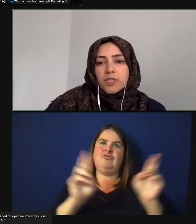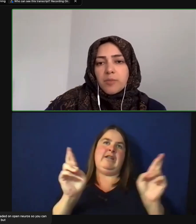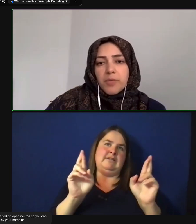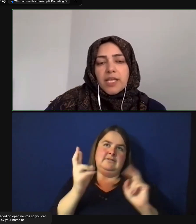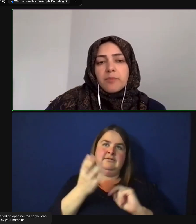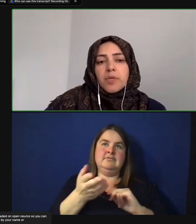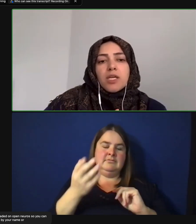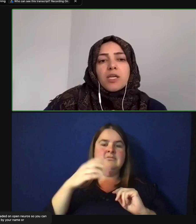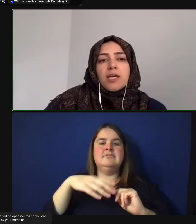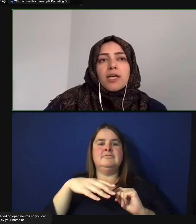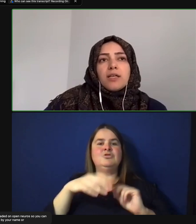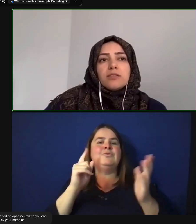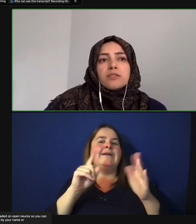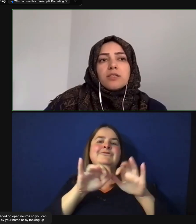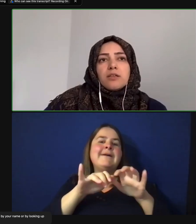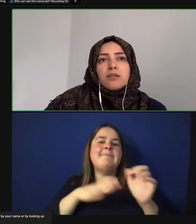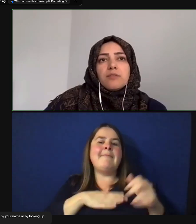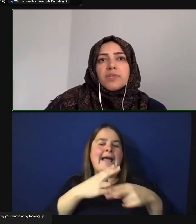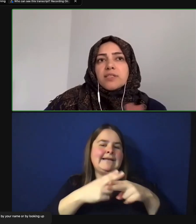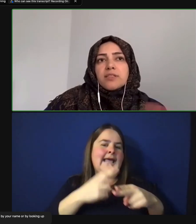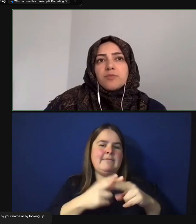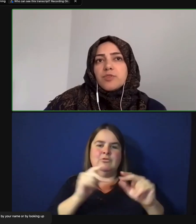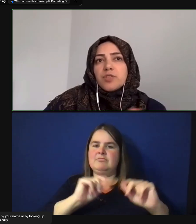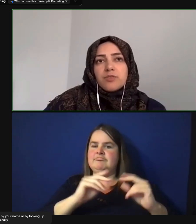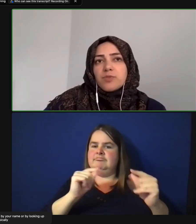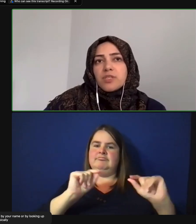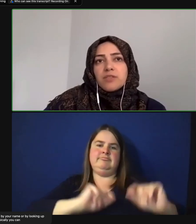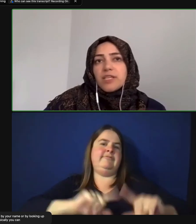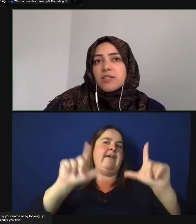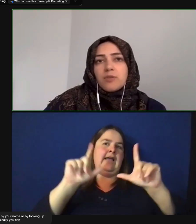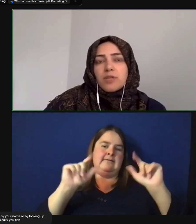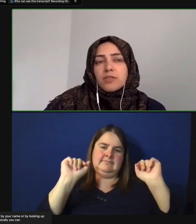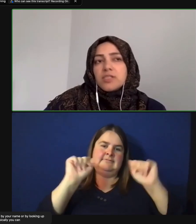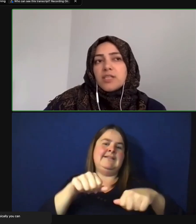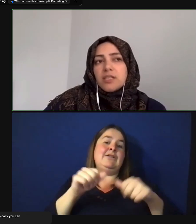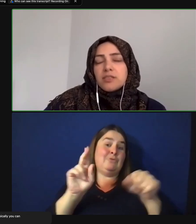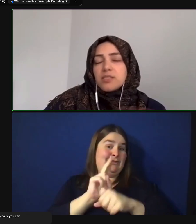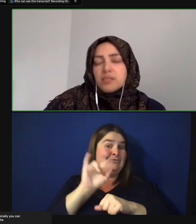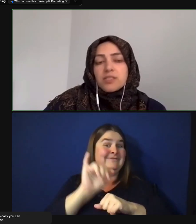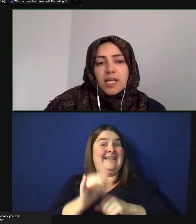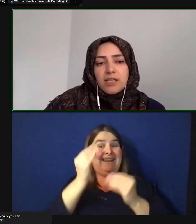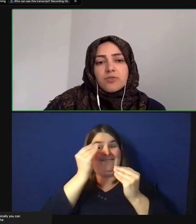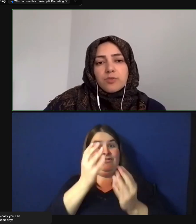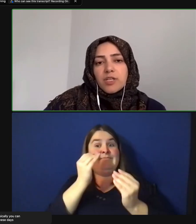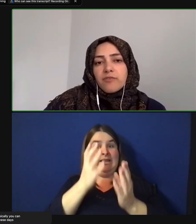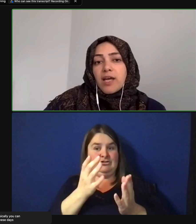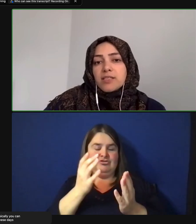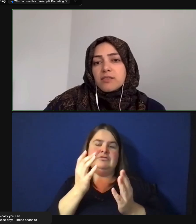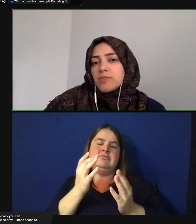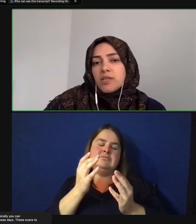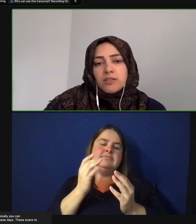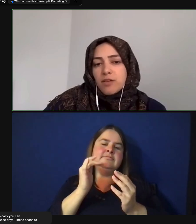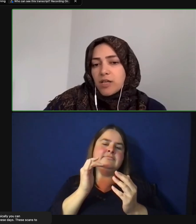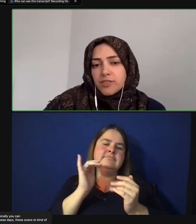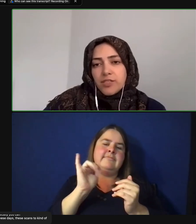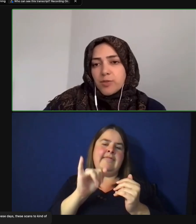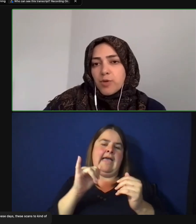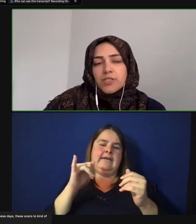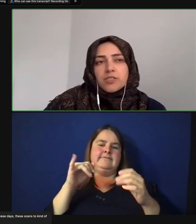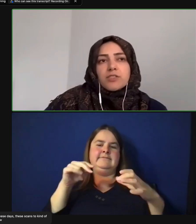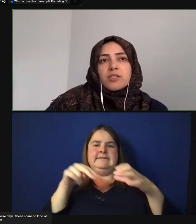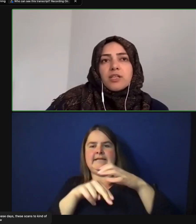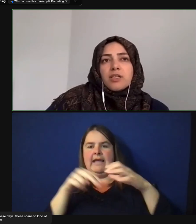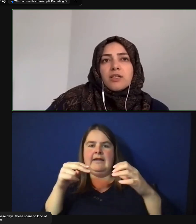by looking up my name. And basically you can use the data to these scans to kind of ask other